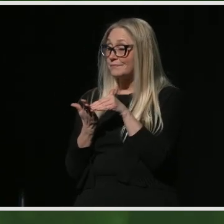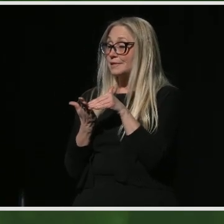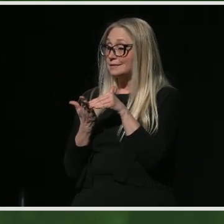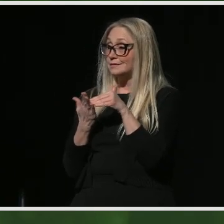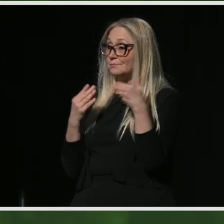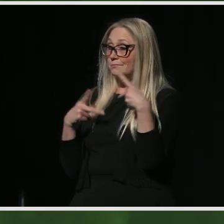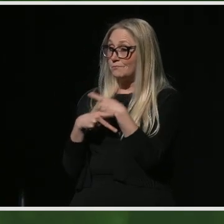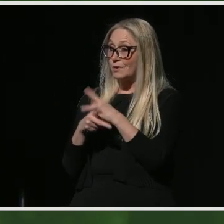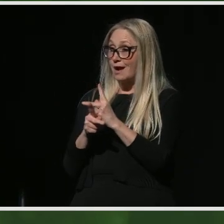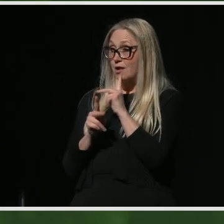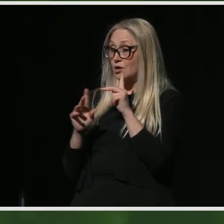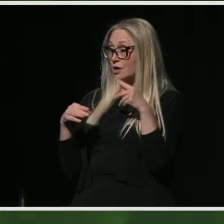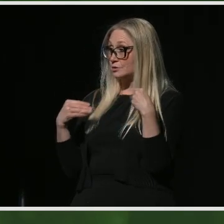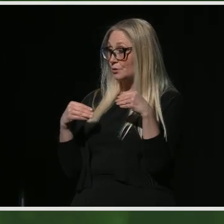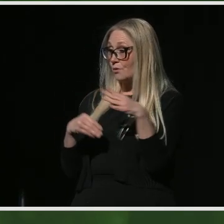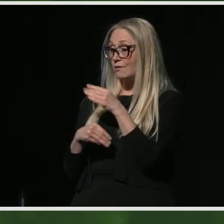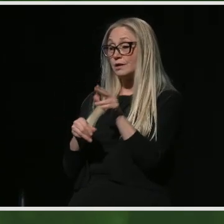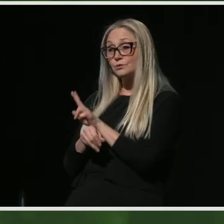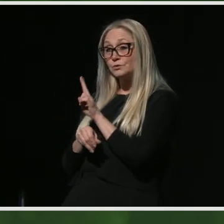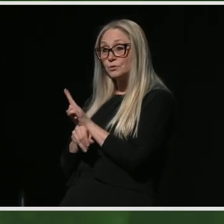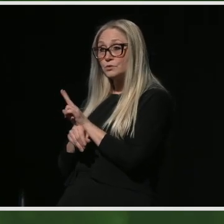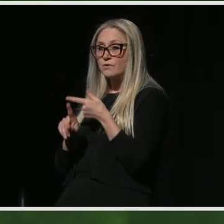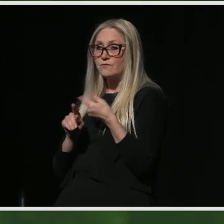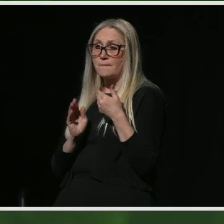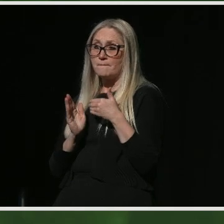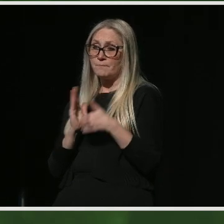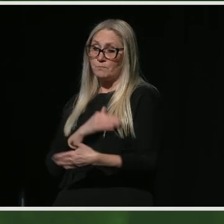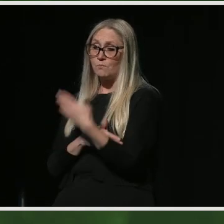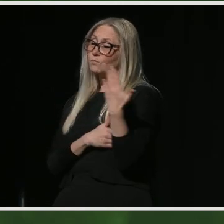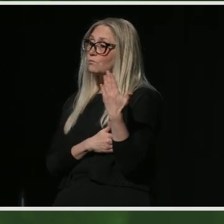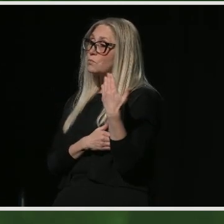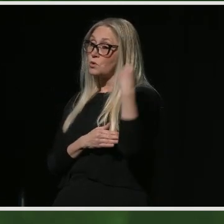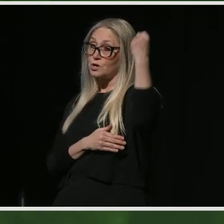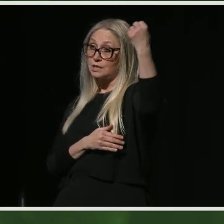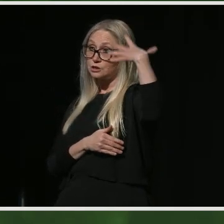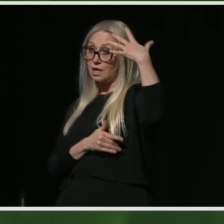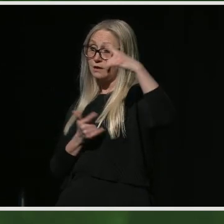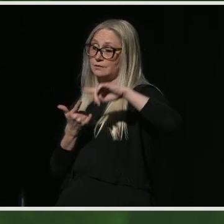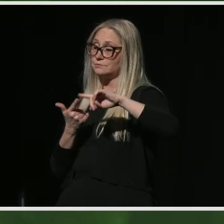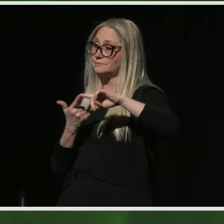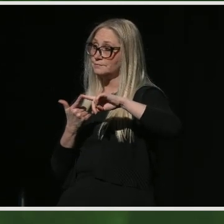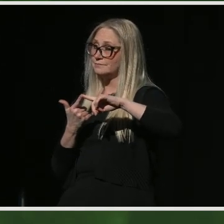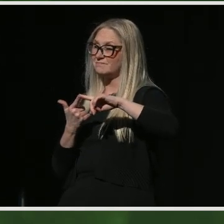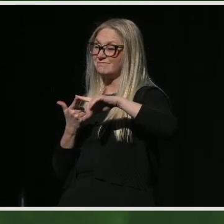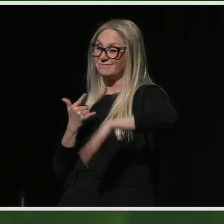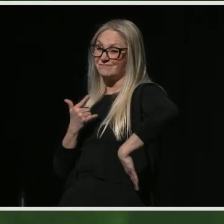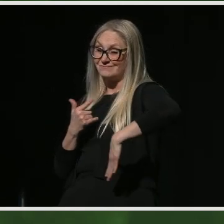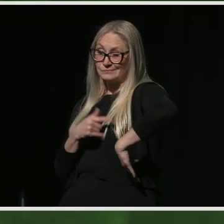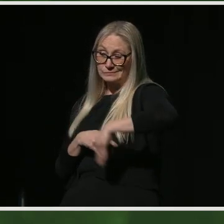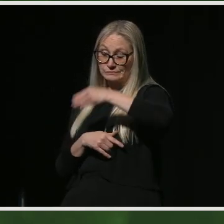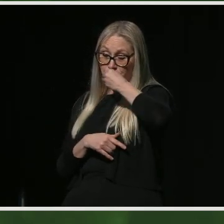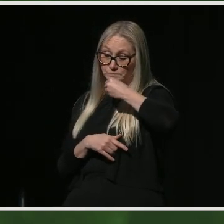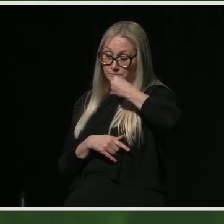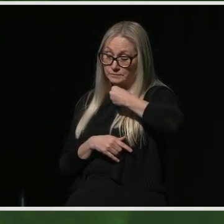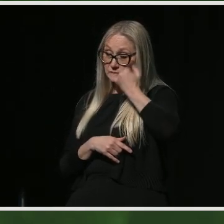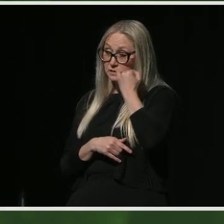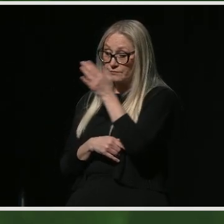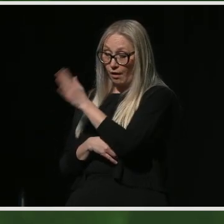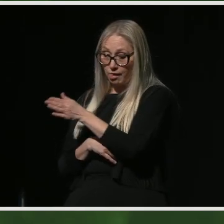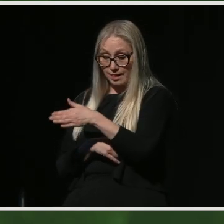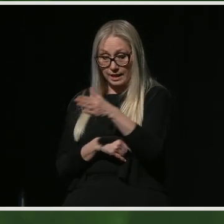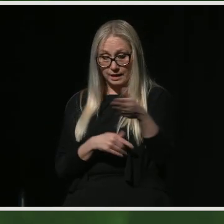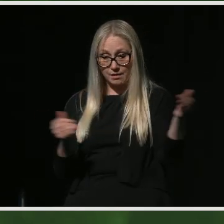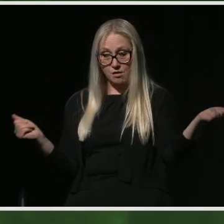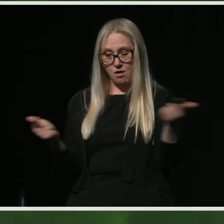sold and used? From your morning shower to your midnight snack, if you were to line up all of the aerosol products